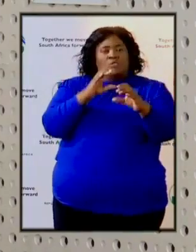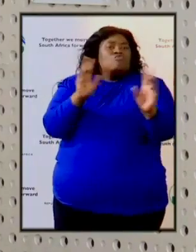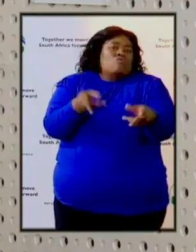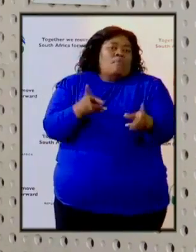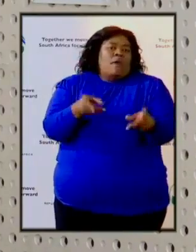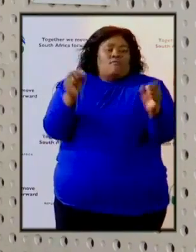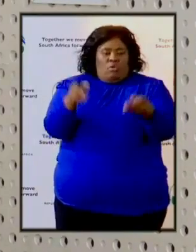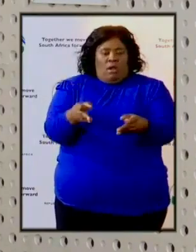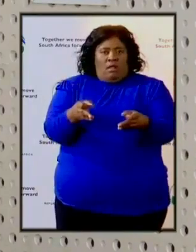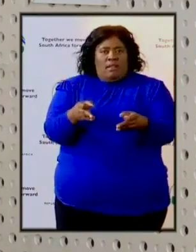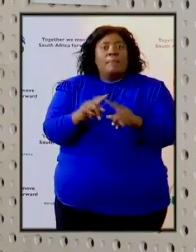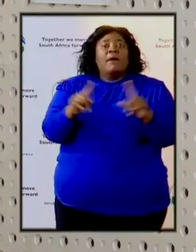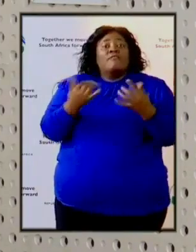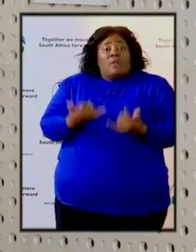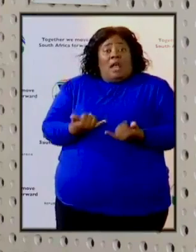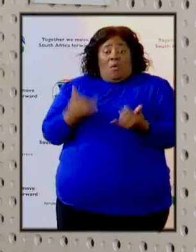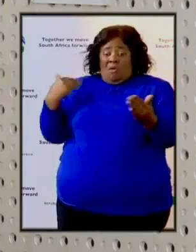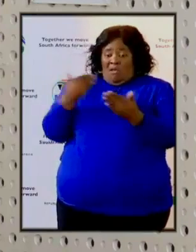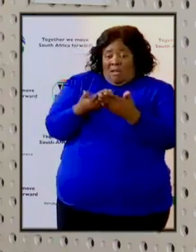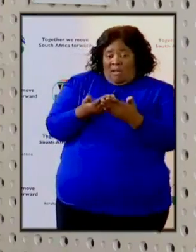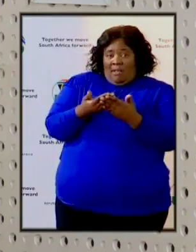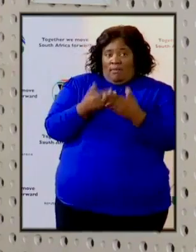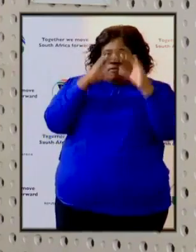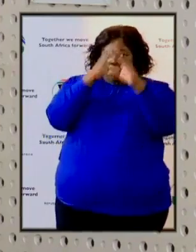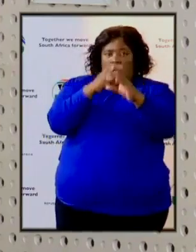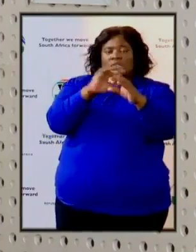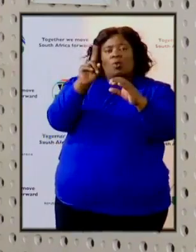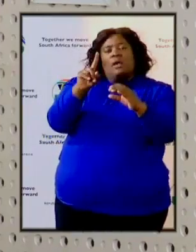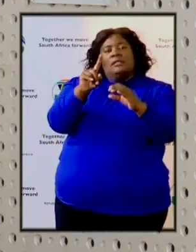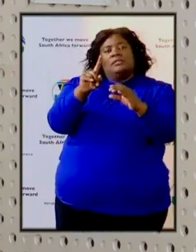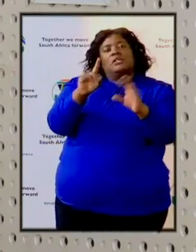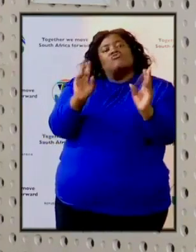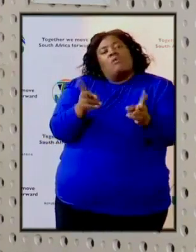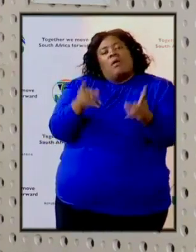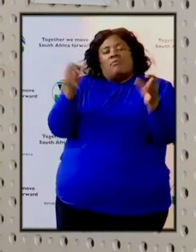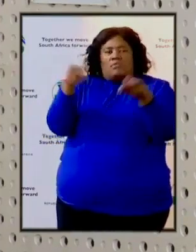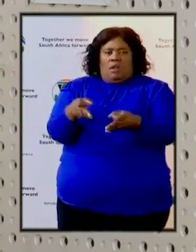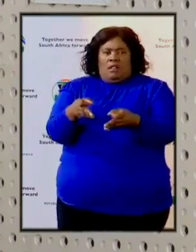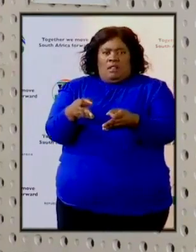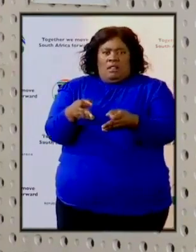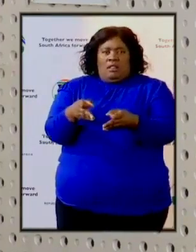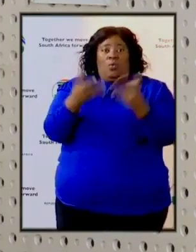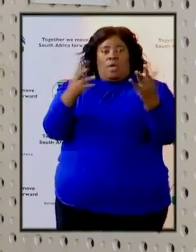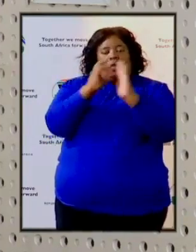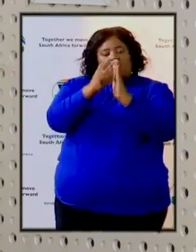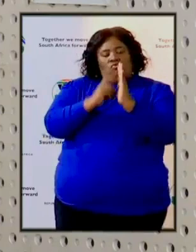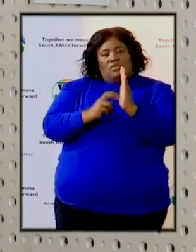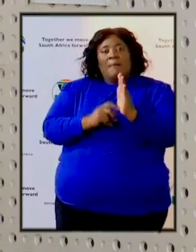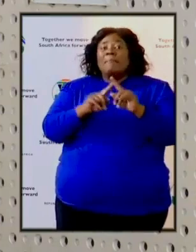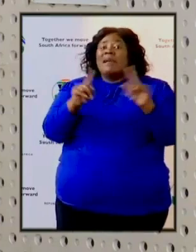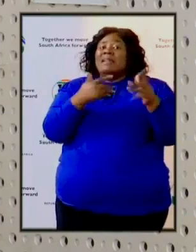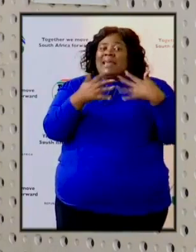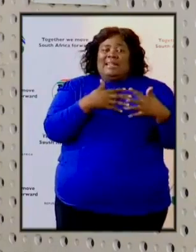have only dealt with the ordinary funerals in the regulations as they are supposed to be. But any